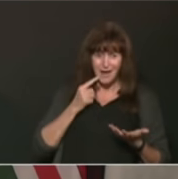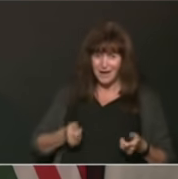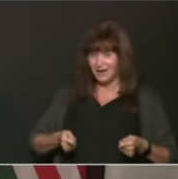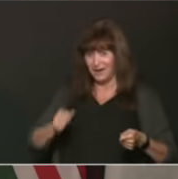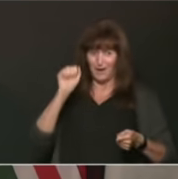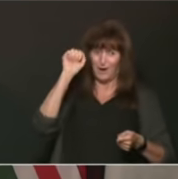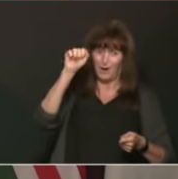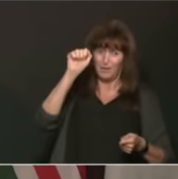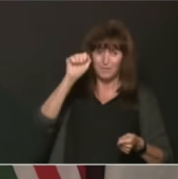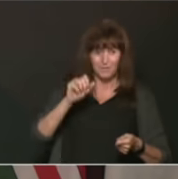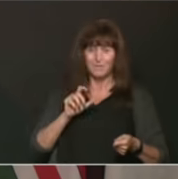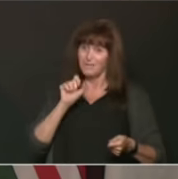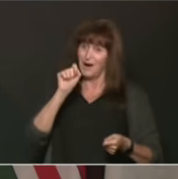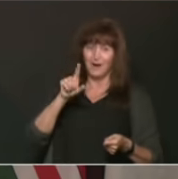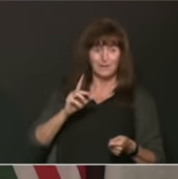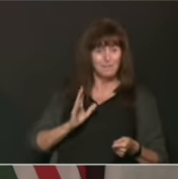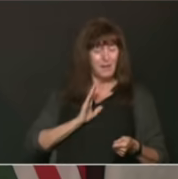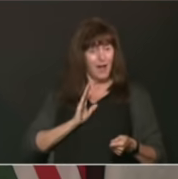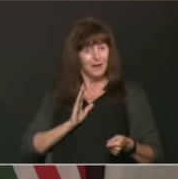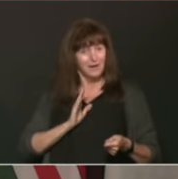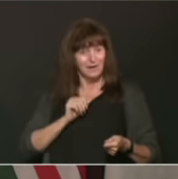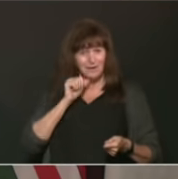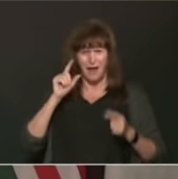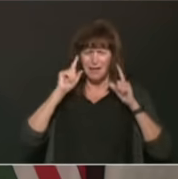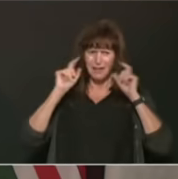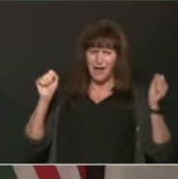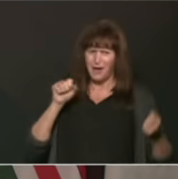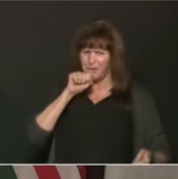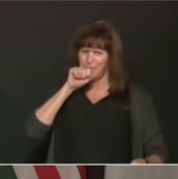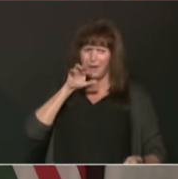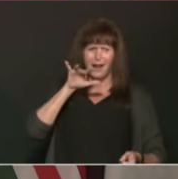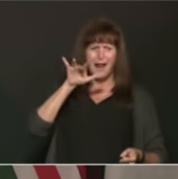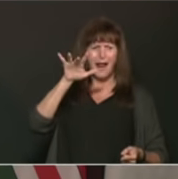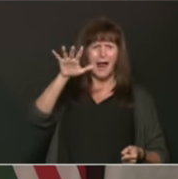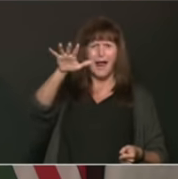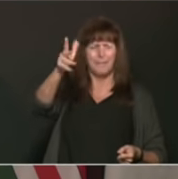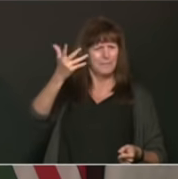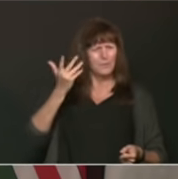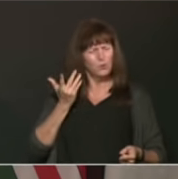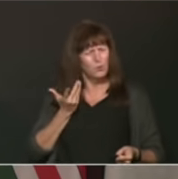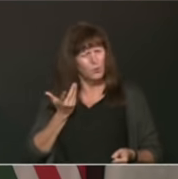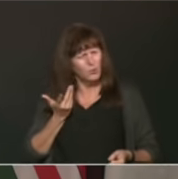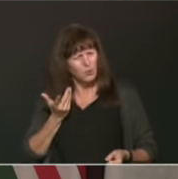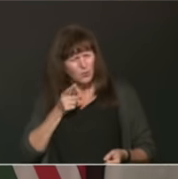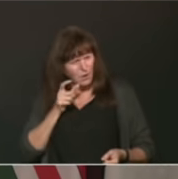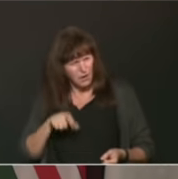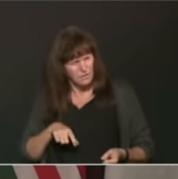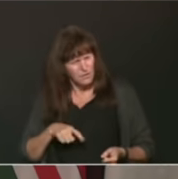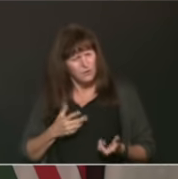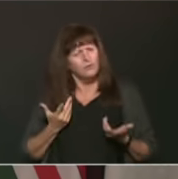just ask not with a high volume that could potentially aerosolize. It's an abundance of caution,